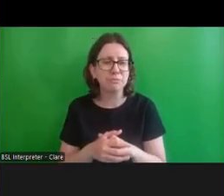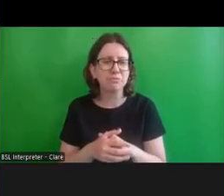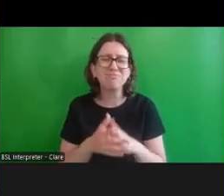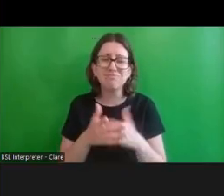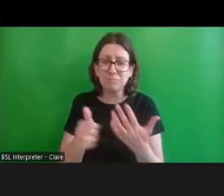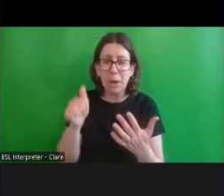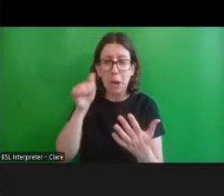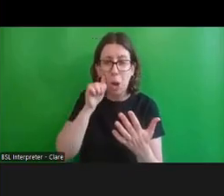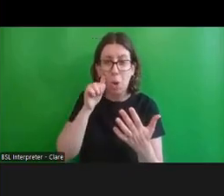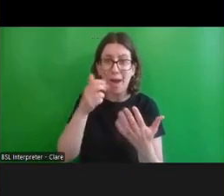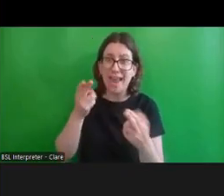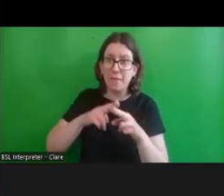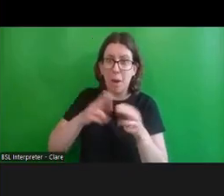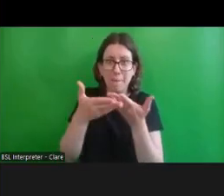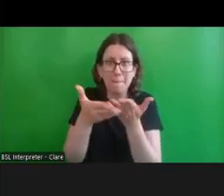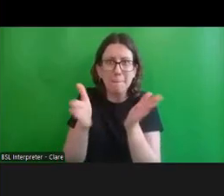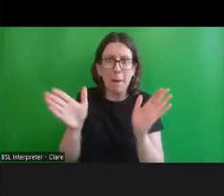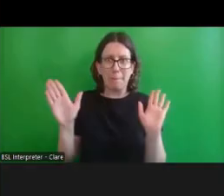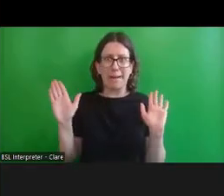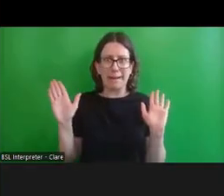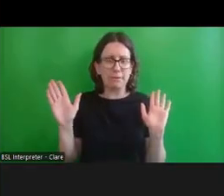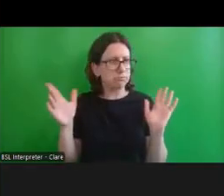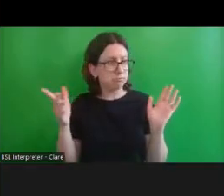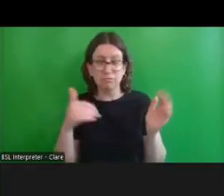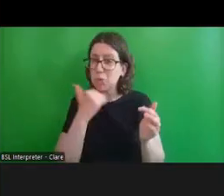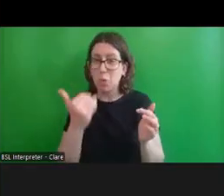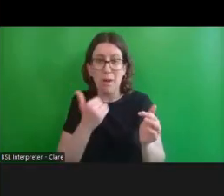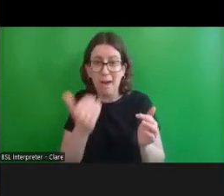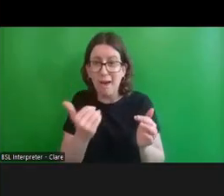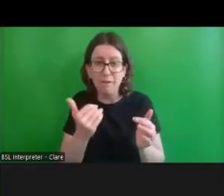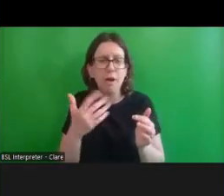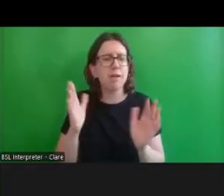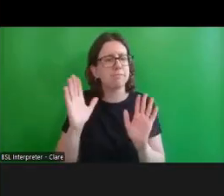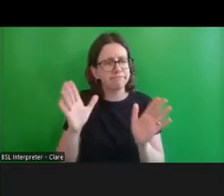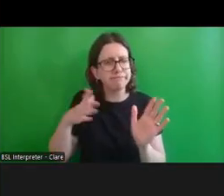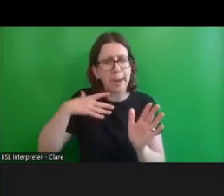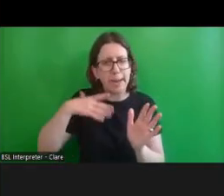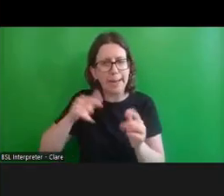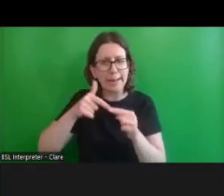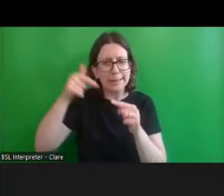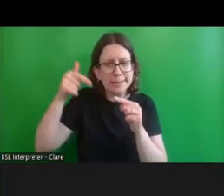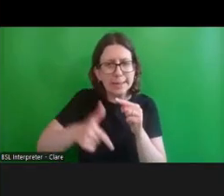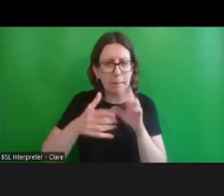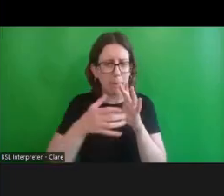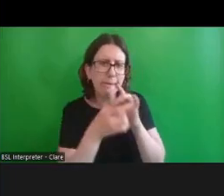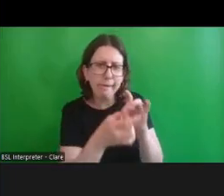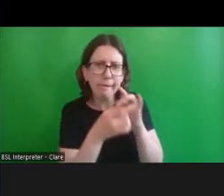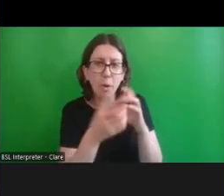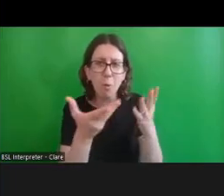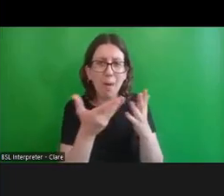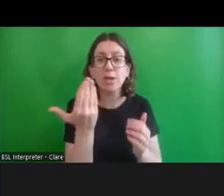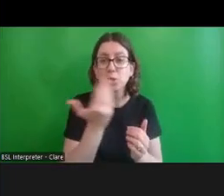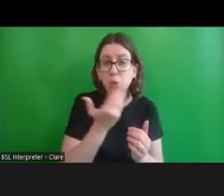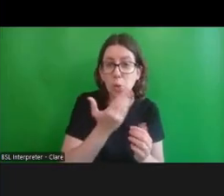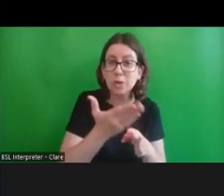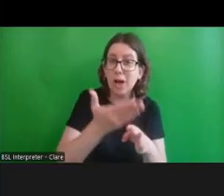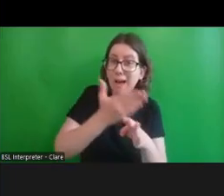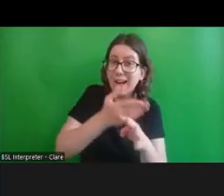public-facing campaigns aren't enough, and so our work also involves deep interventions in schools, in early years